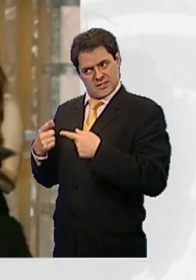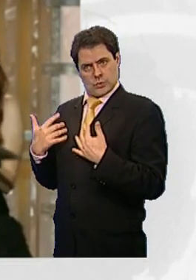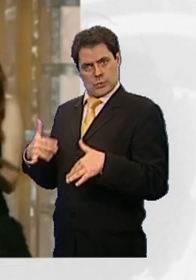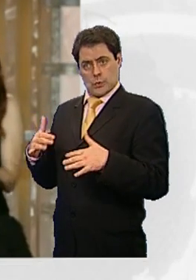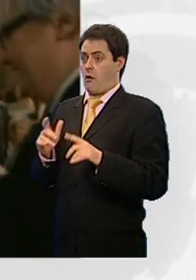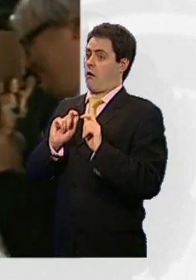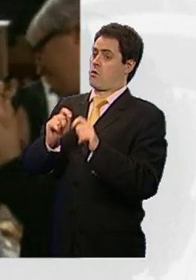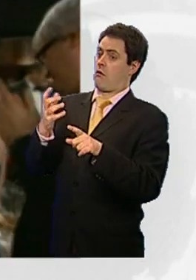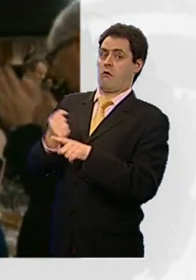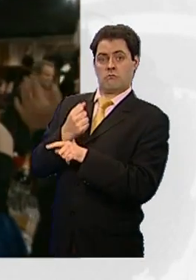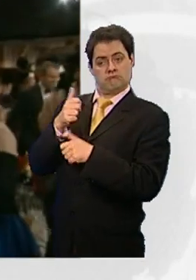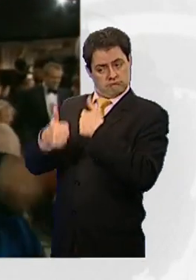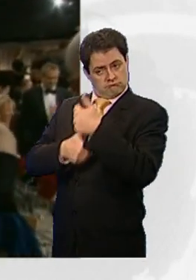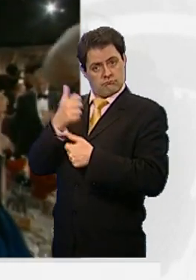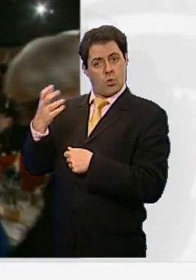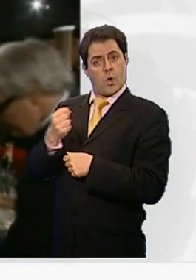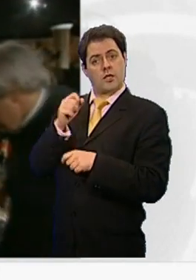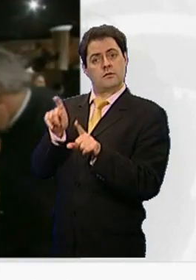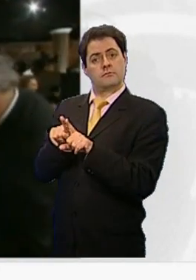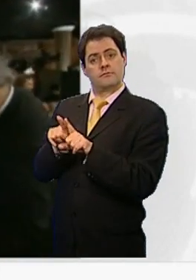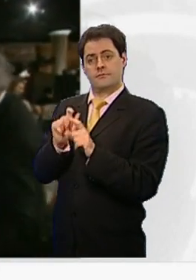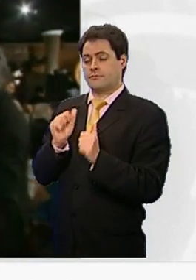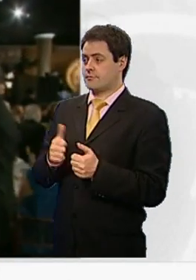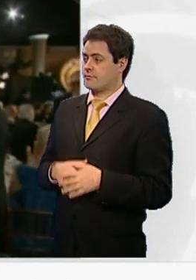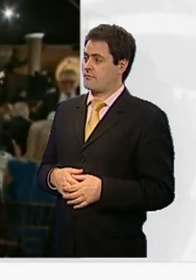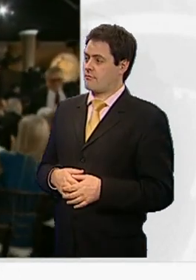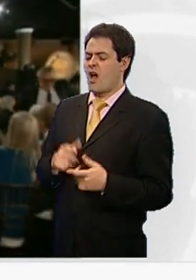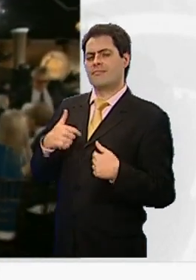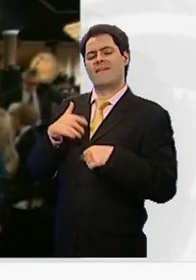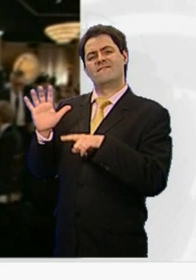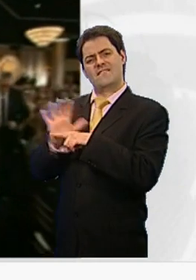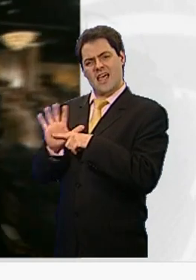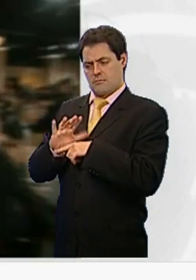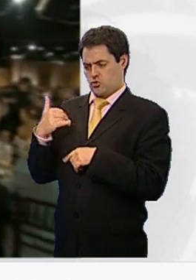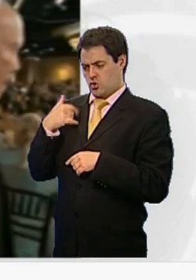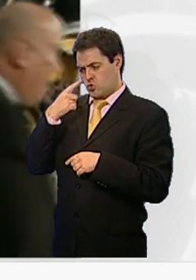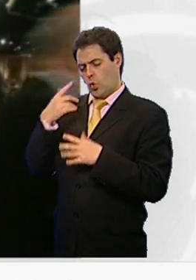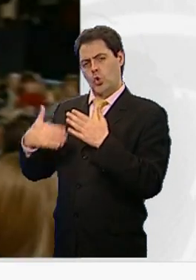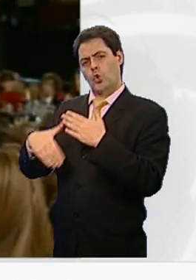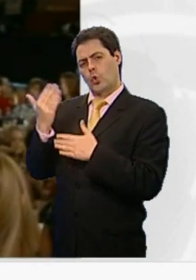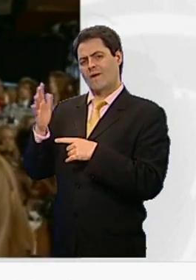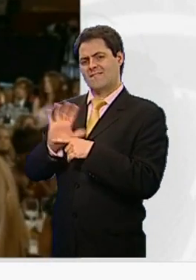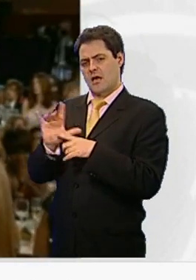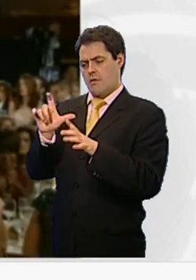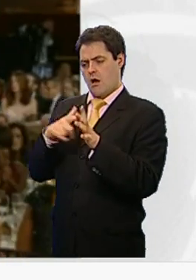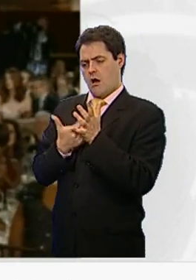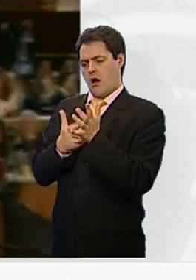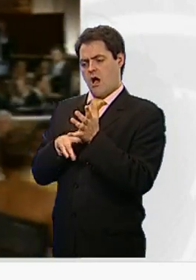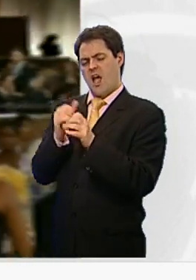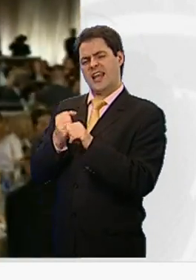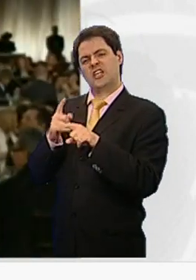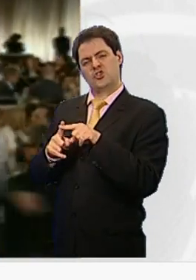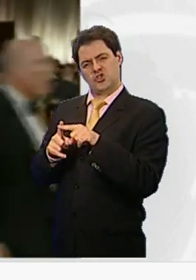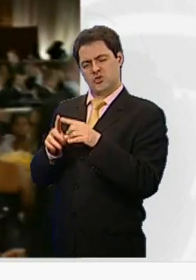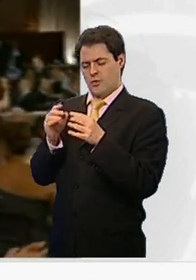competition in that category. So great to see her winning again. Yes. Well, let's talk films because I've just been to see her in Carnage, actually, the new Roman Polanski film,